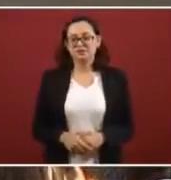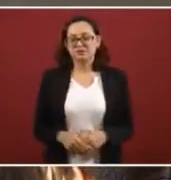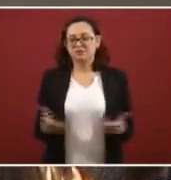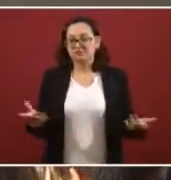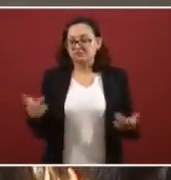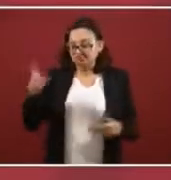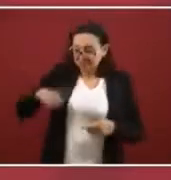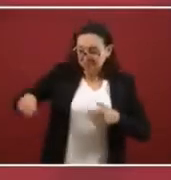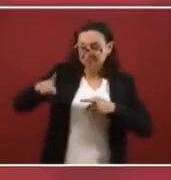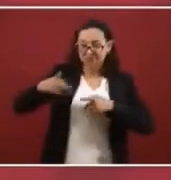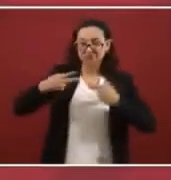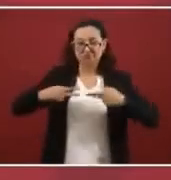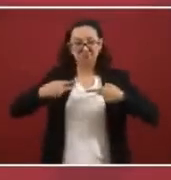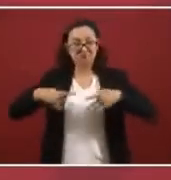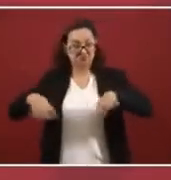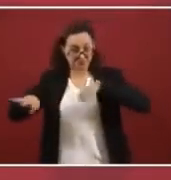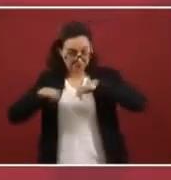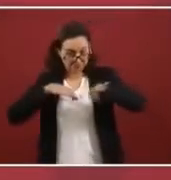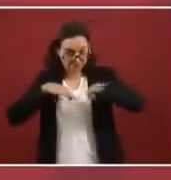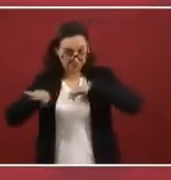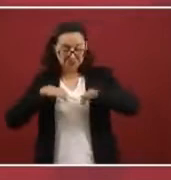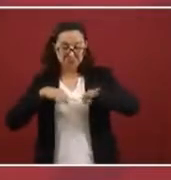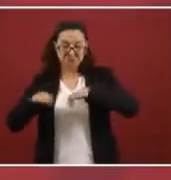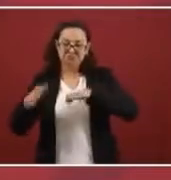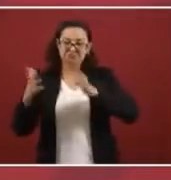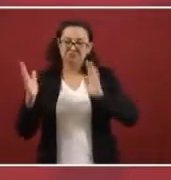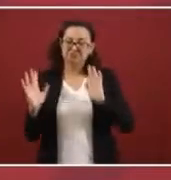And they're not workers.